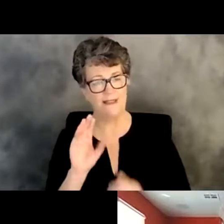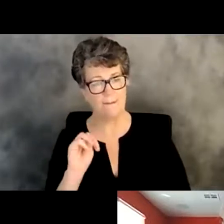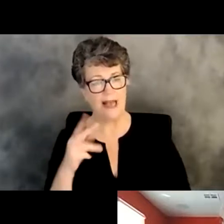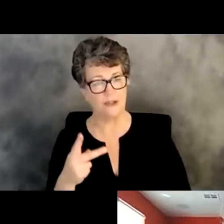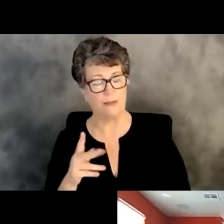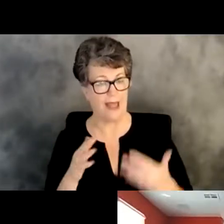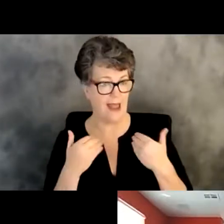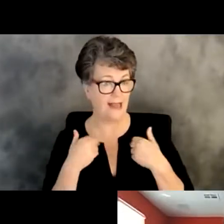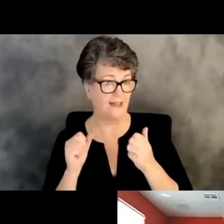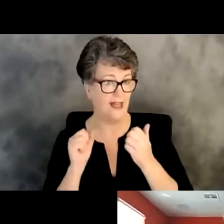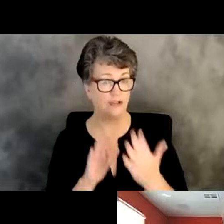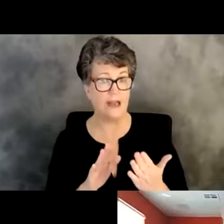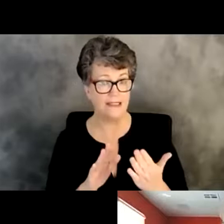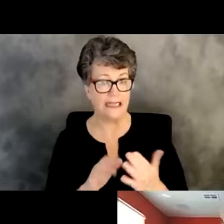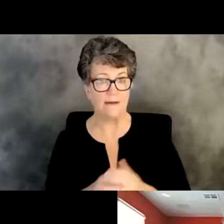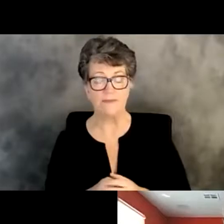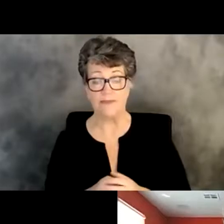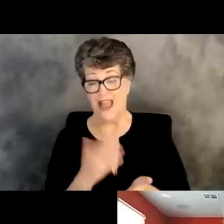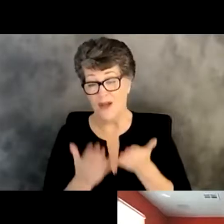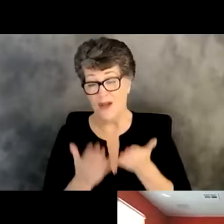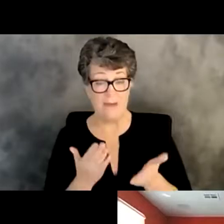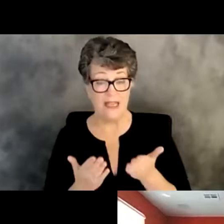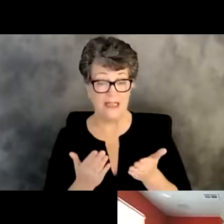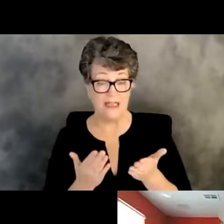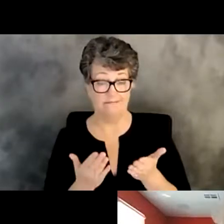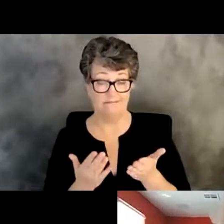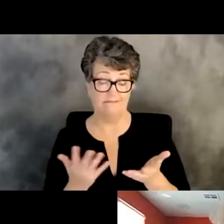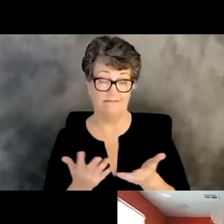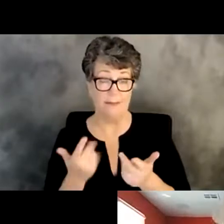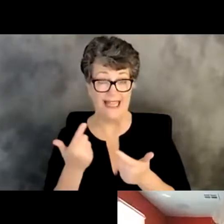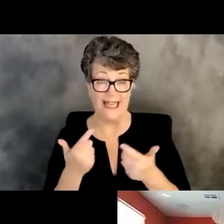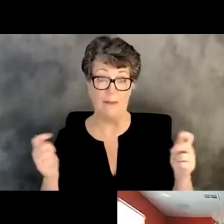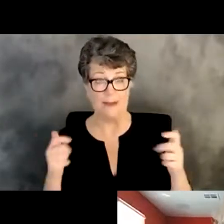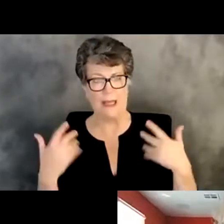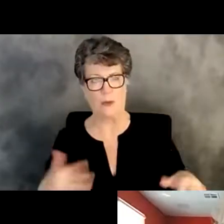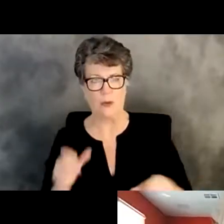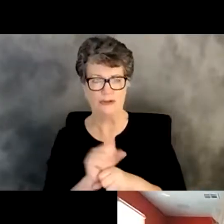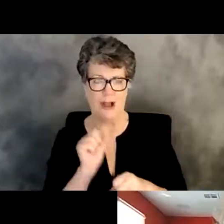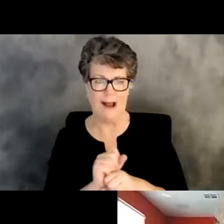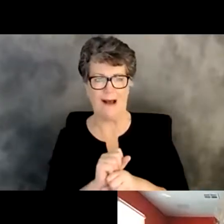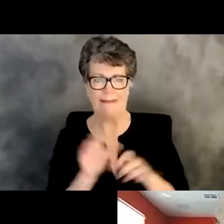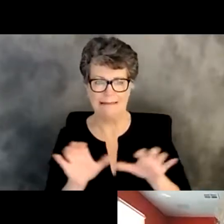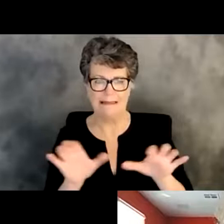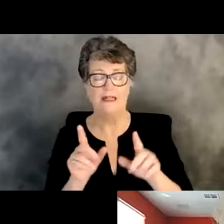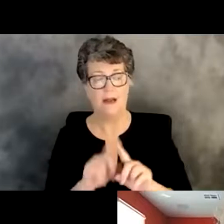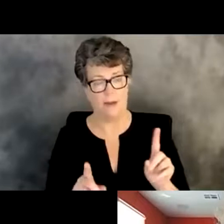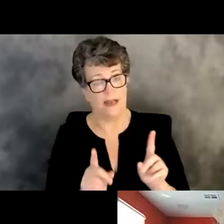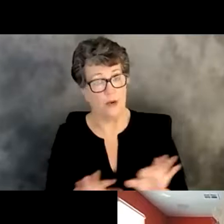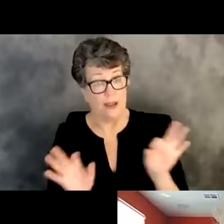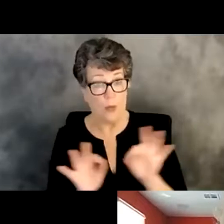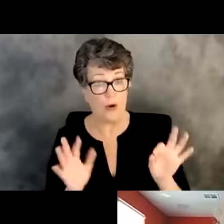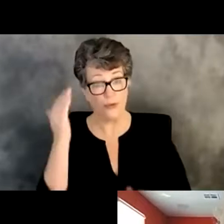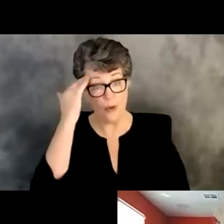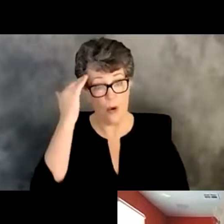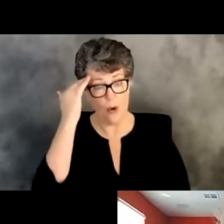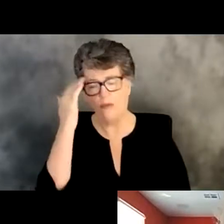is addressing. There might be, it would be a big undertaking, but it would be worth knowing